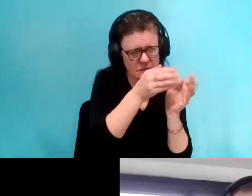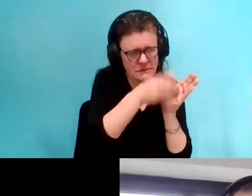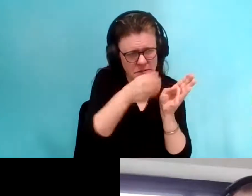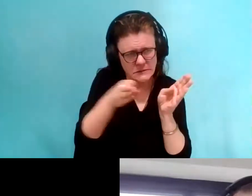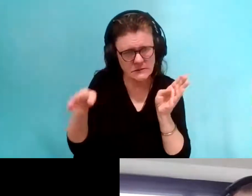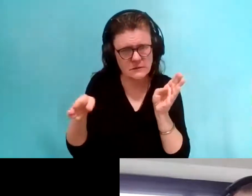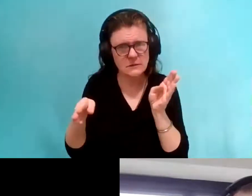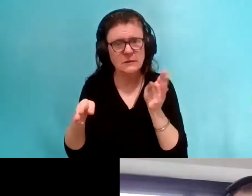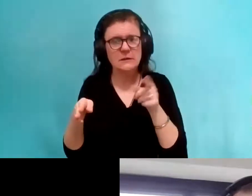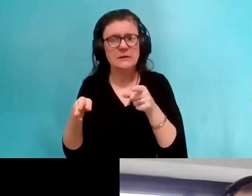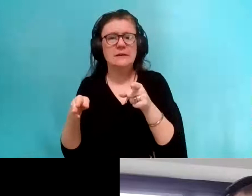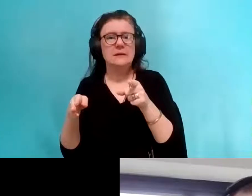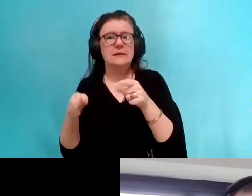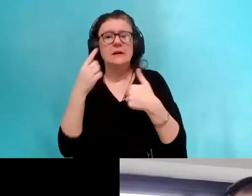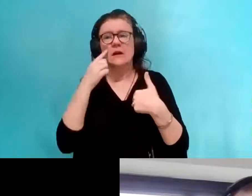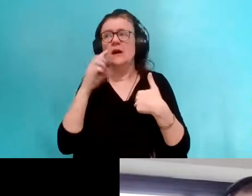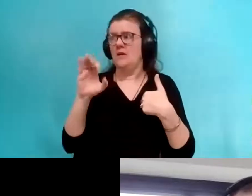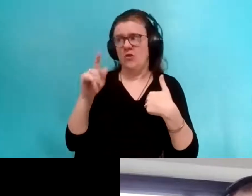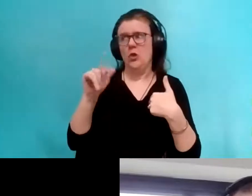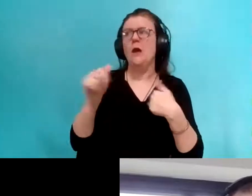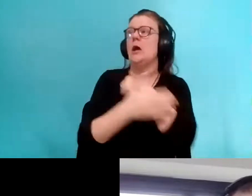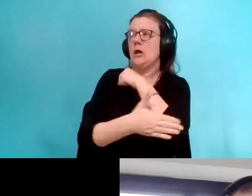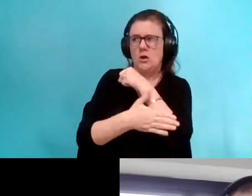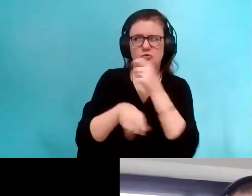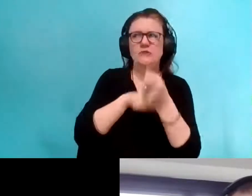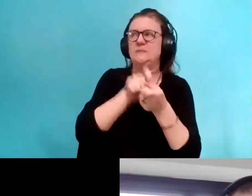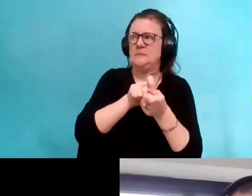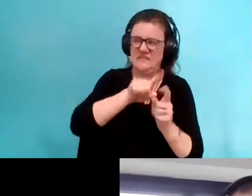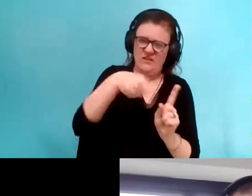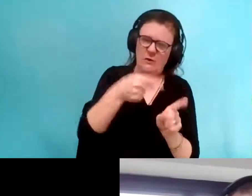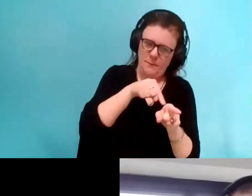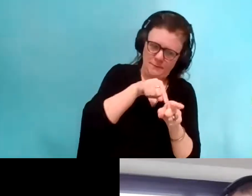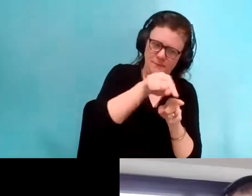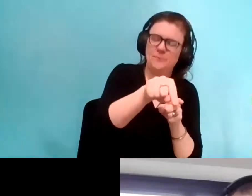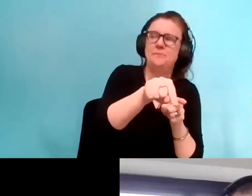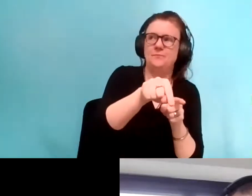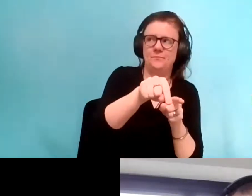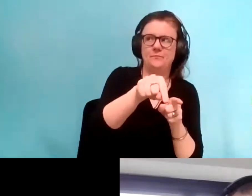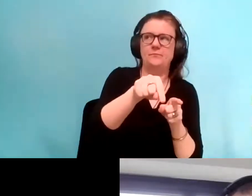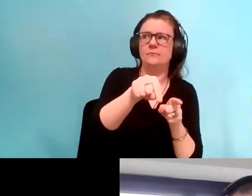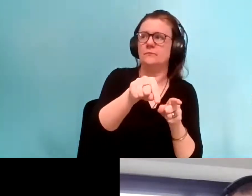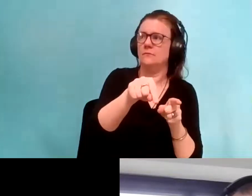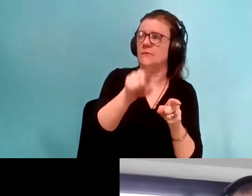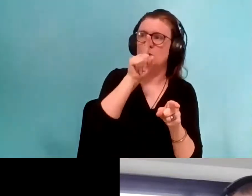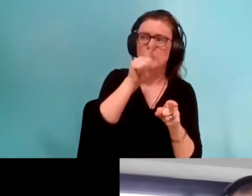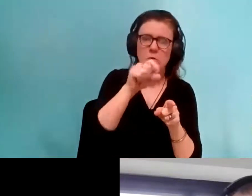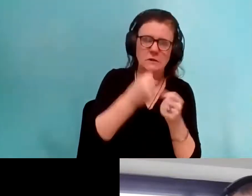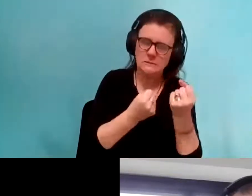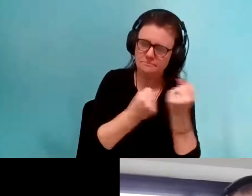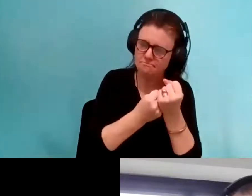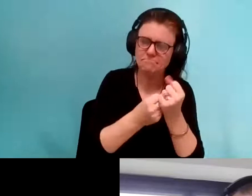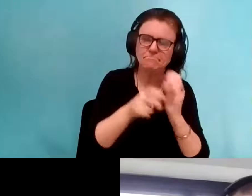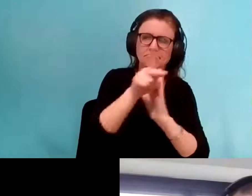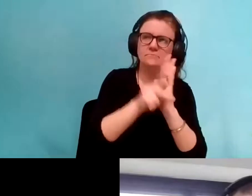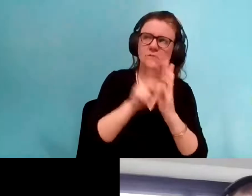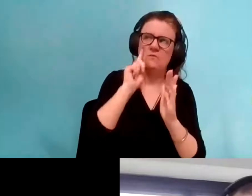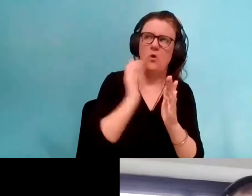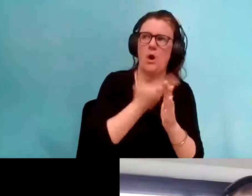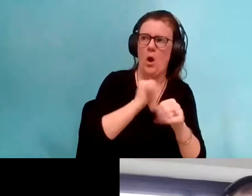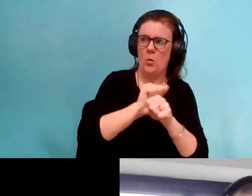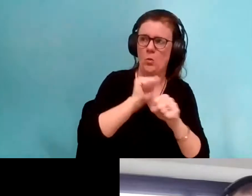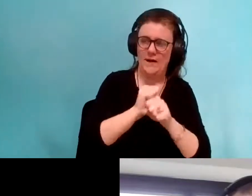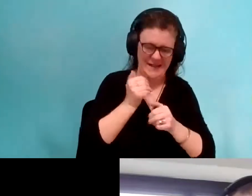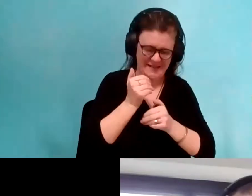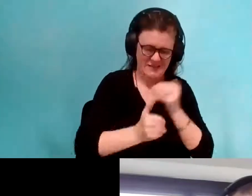very much country specific. That is a fundamental principle for how we're working. These processes need to